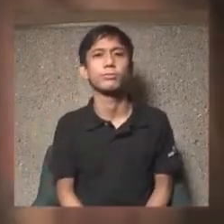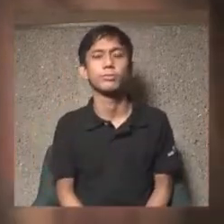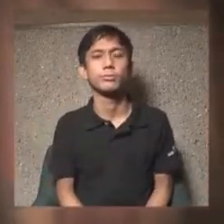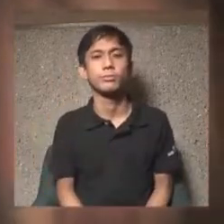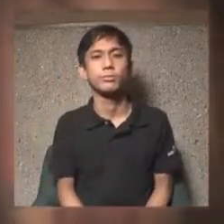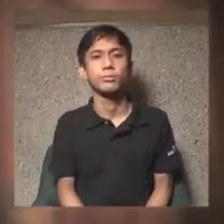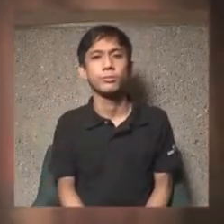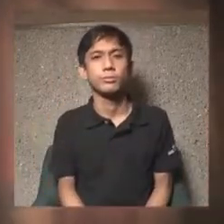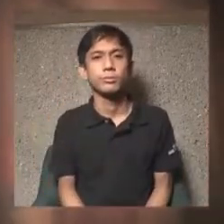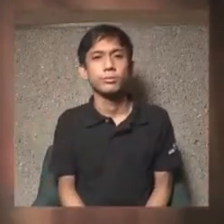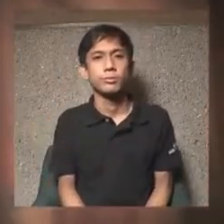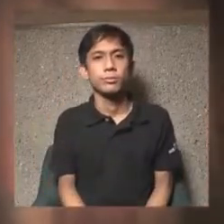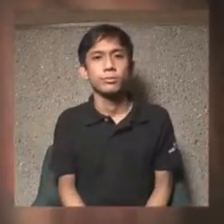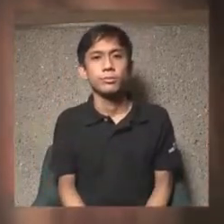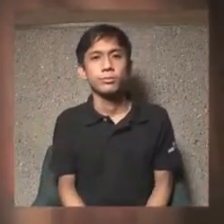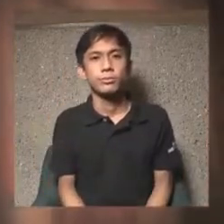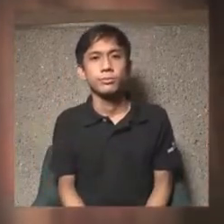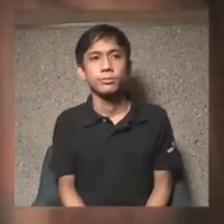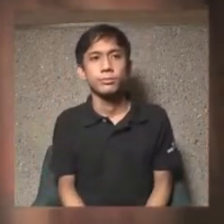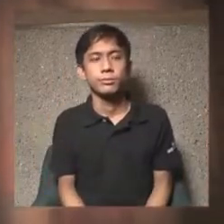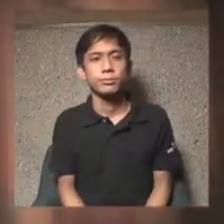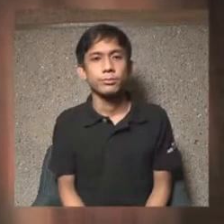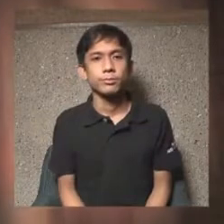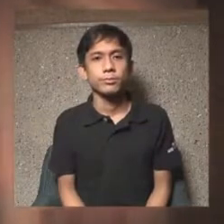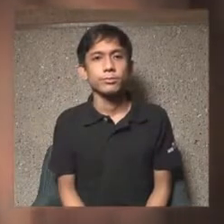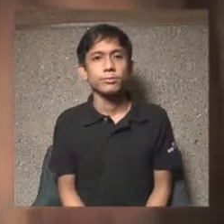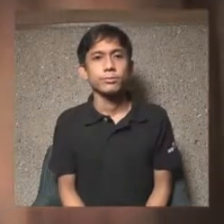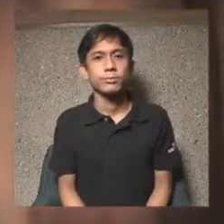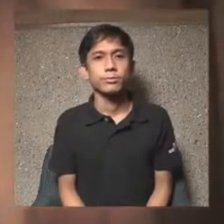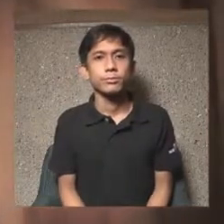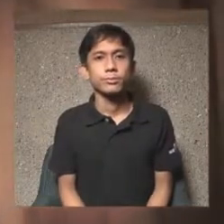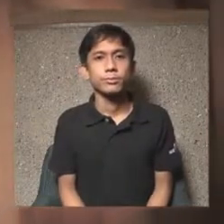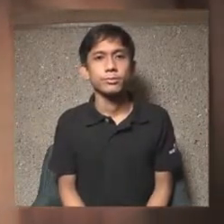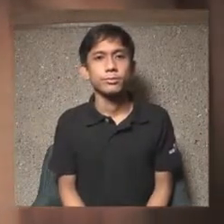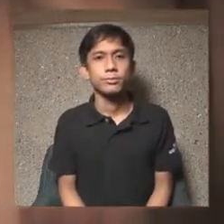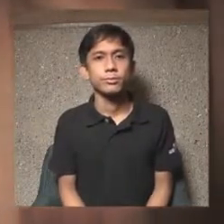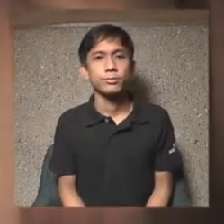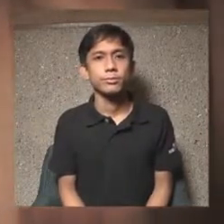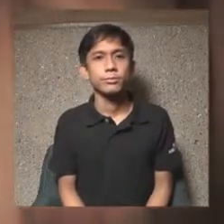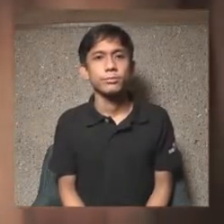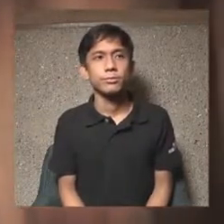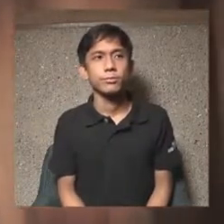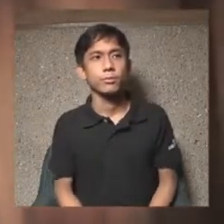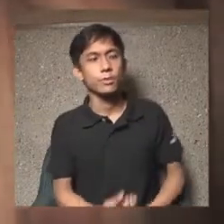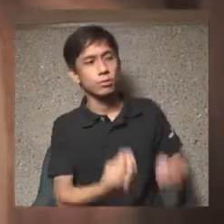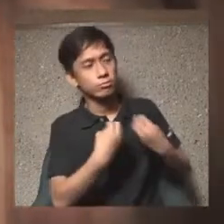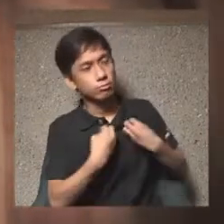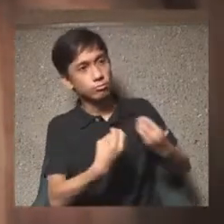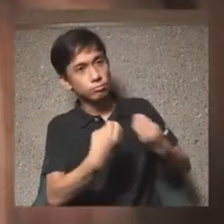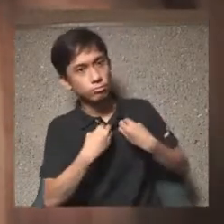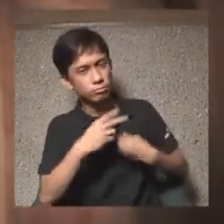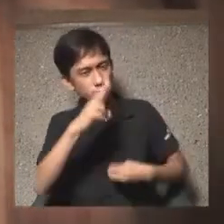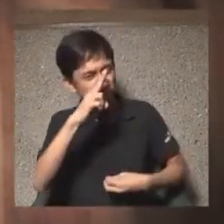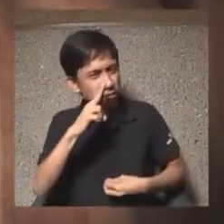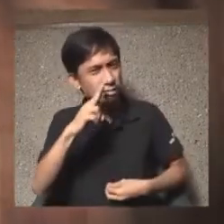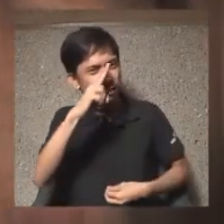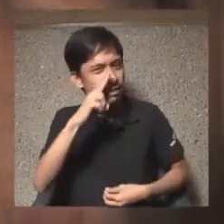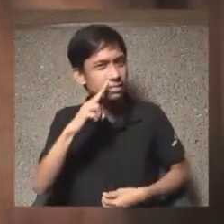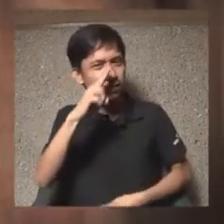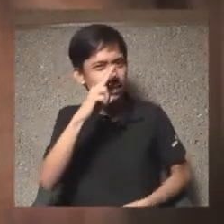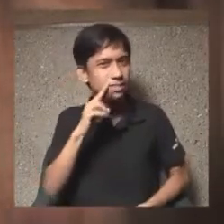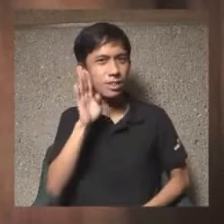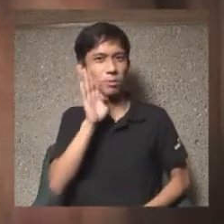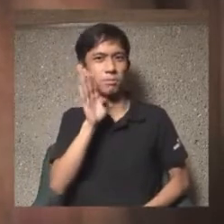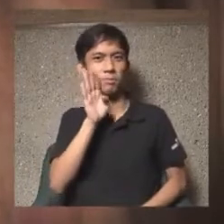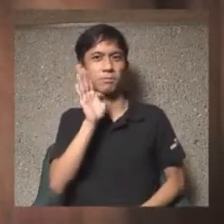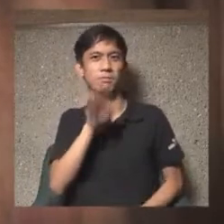that happened so that he got the birthright from Esau. And later, you know, Jacob hijacks Isaac, his